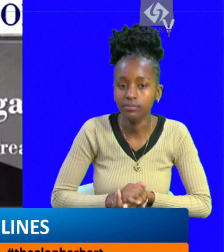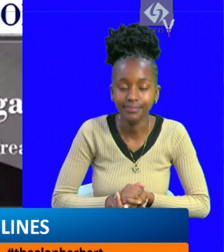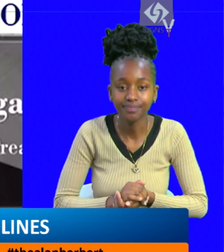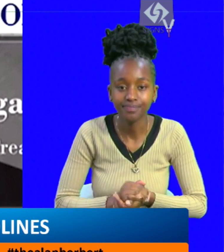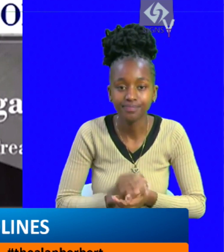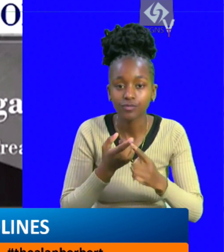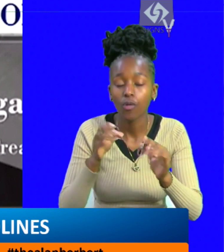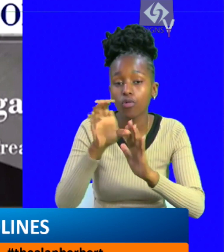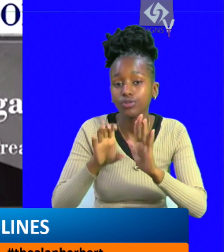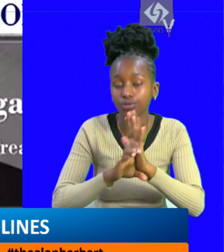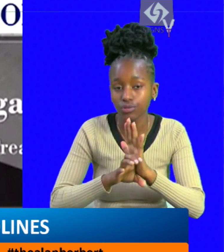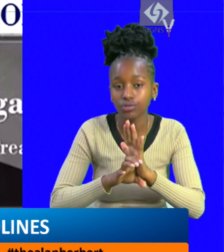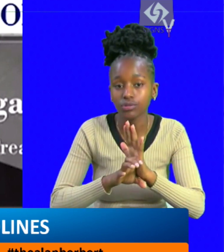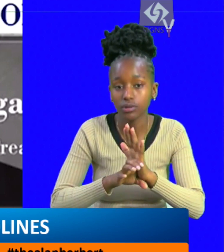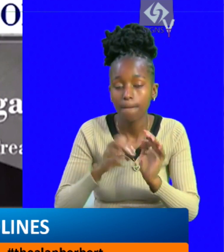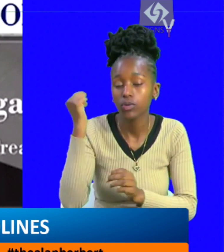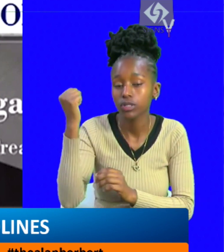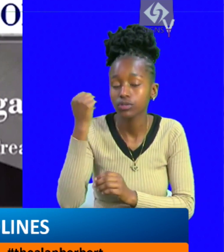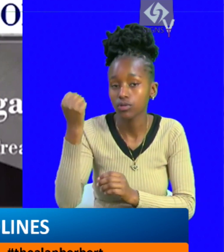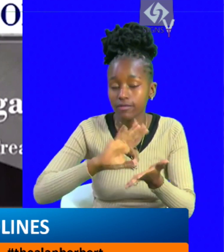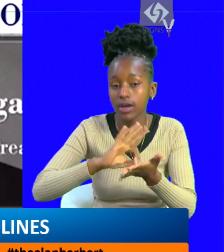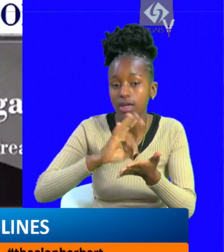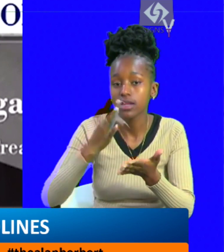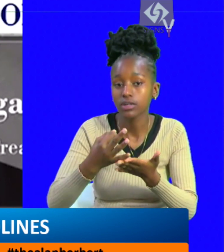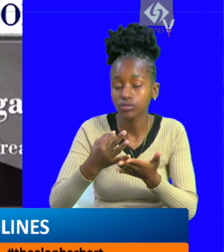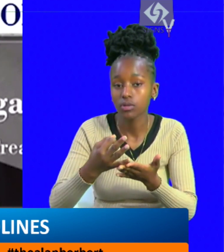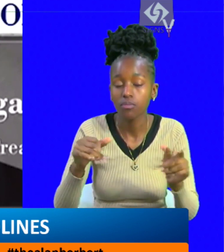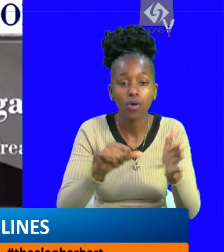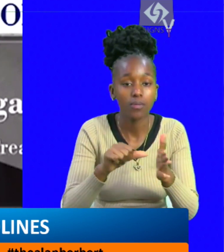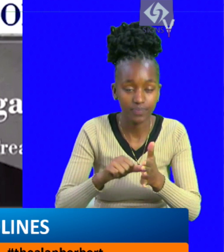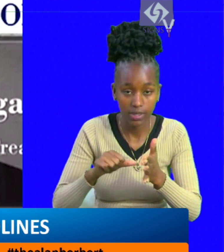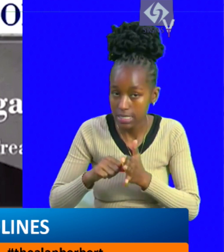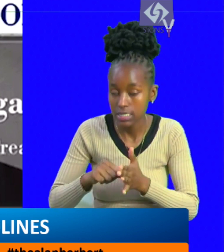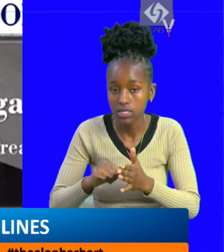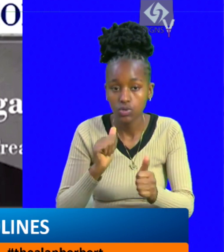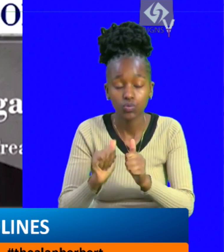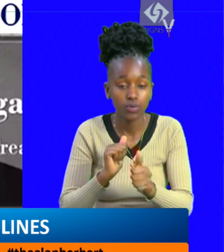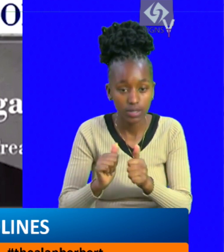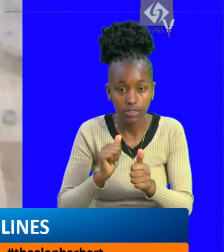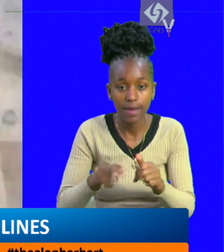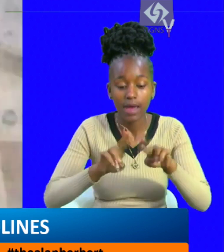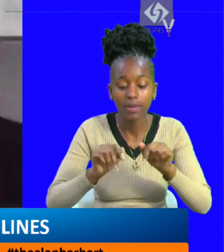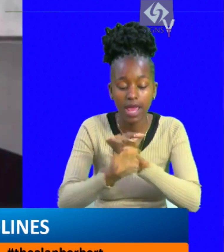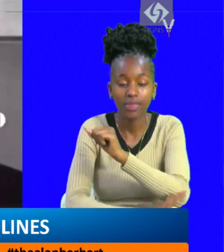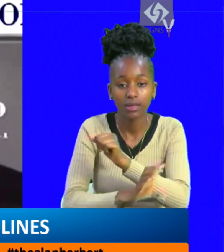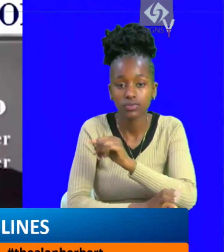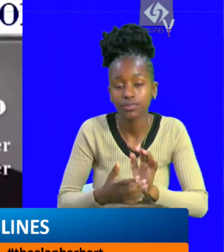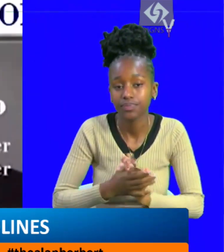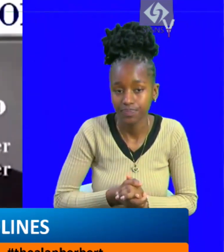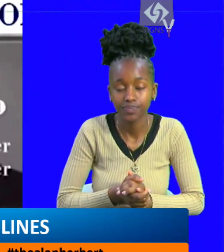intended to hide away the constitutional, political, and